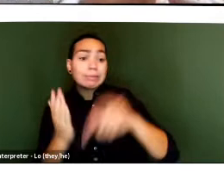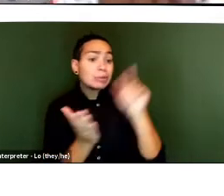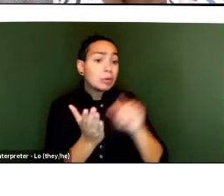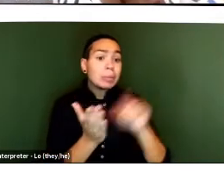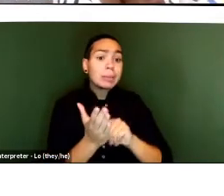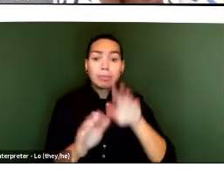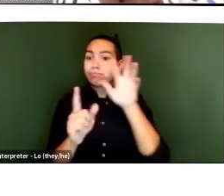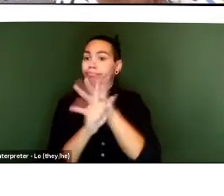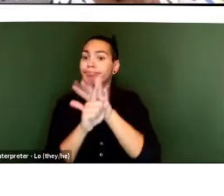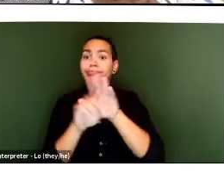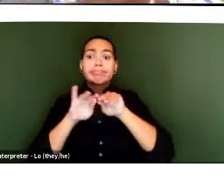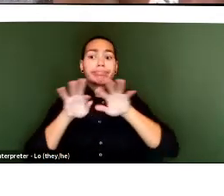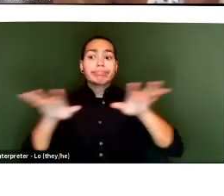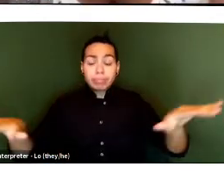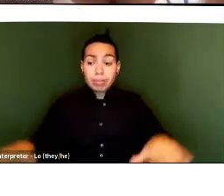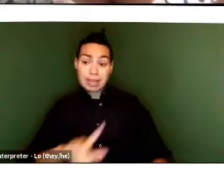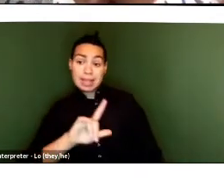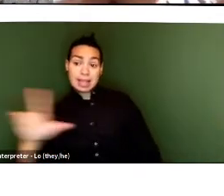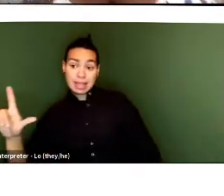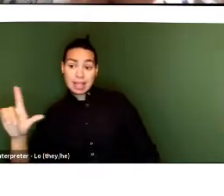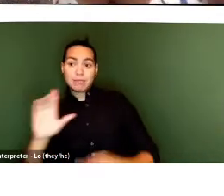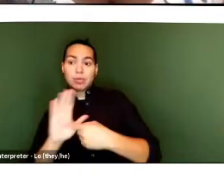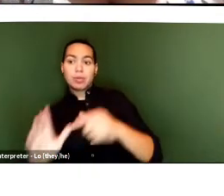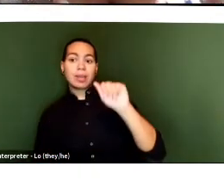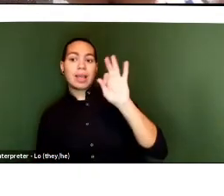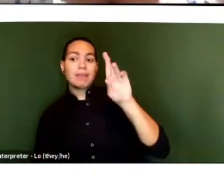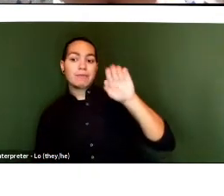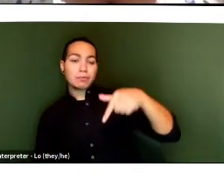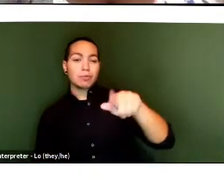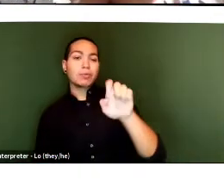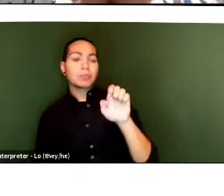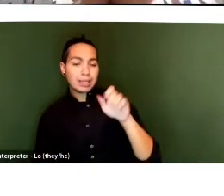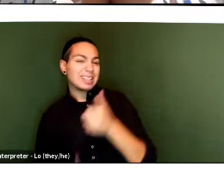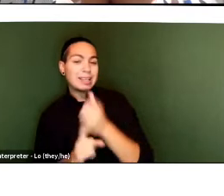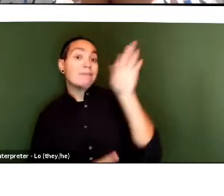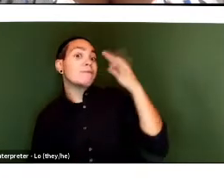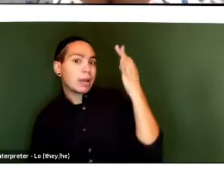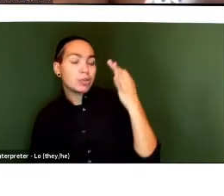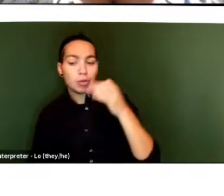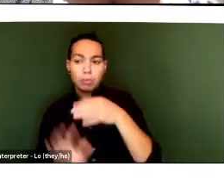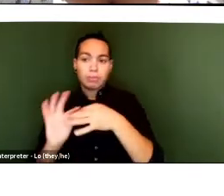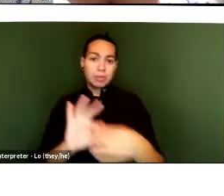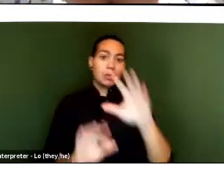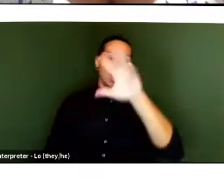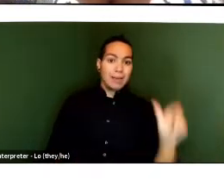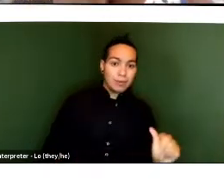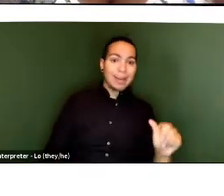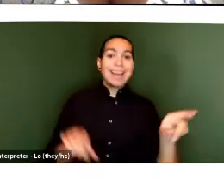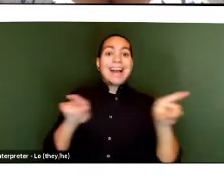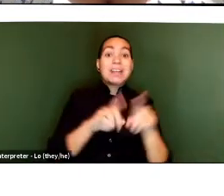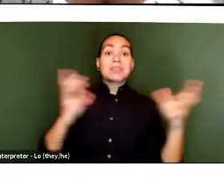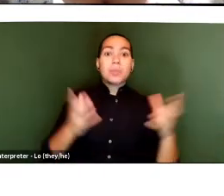The photo on the left shows Afrique, it's a French cartoon, so Africa, as a cake about